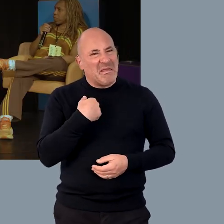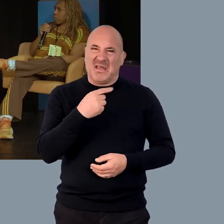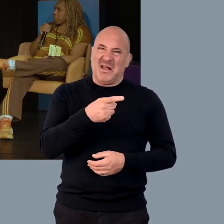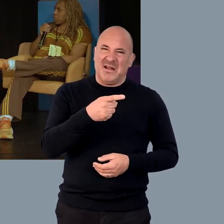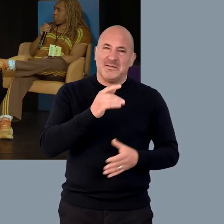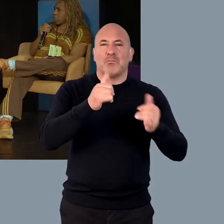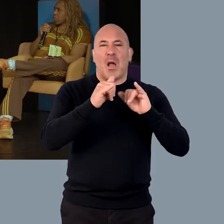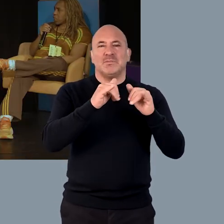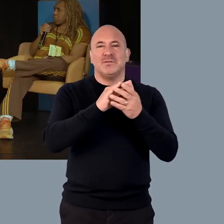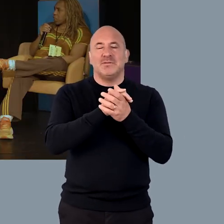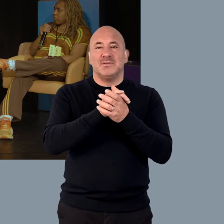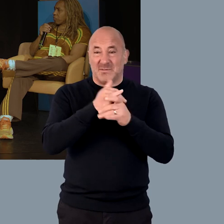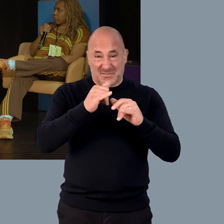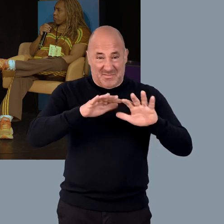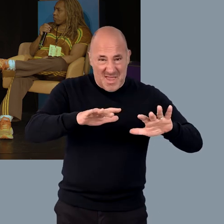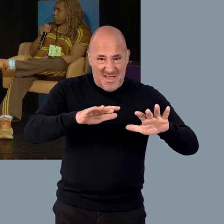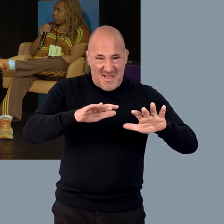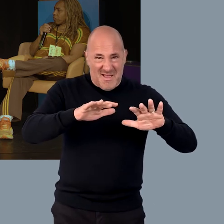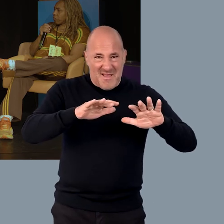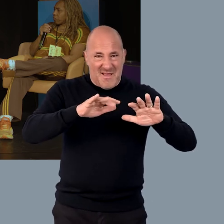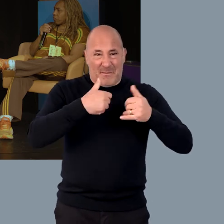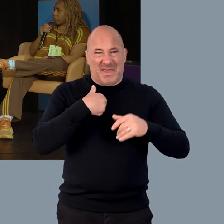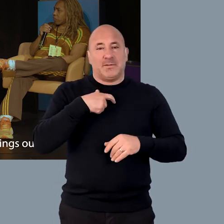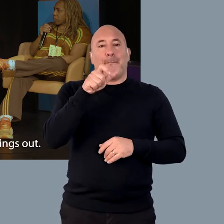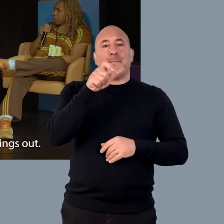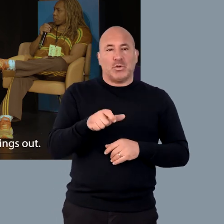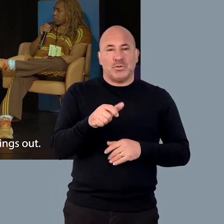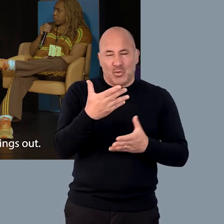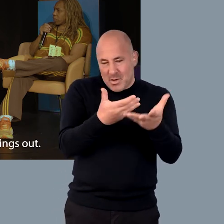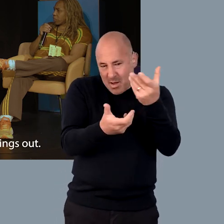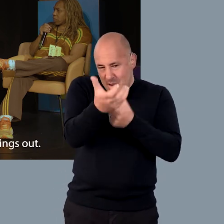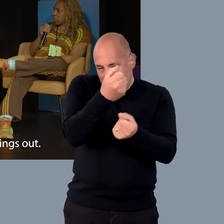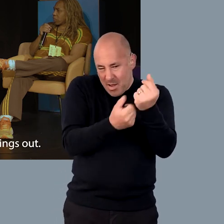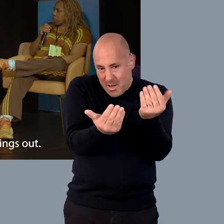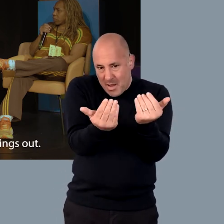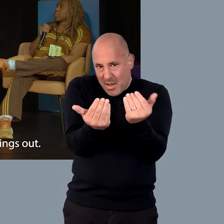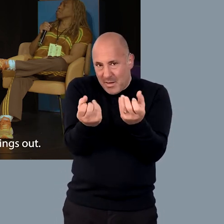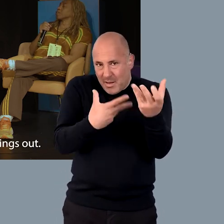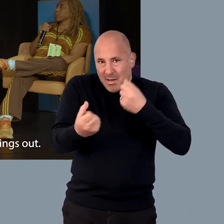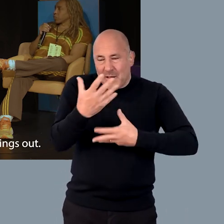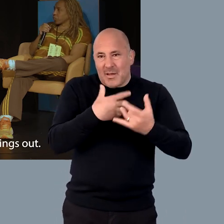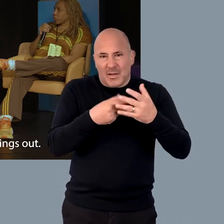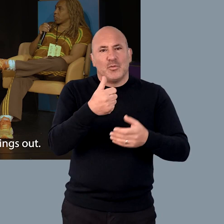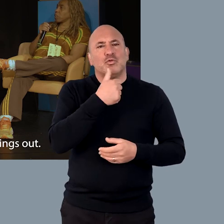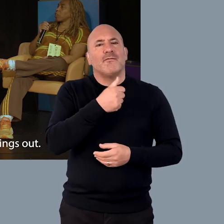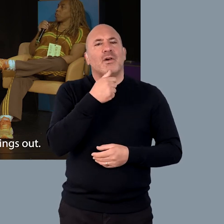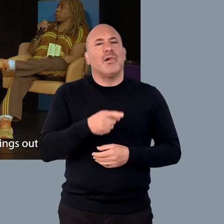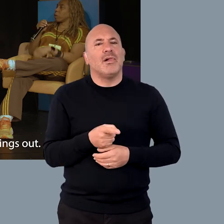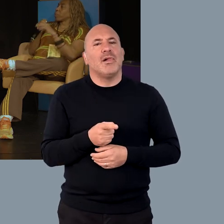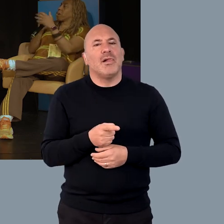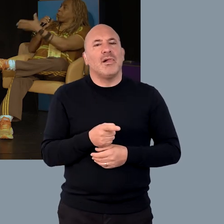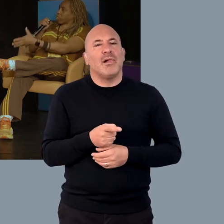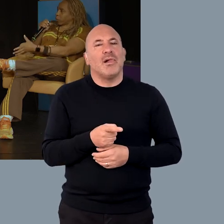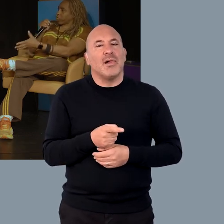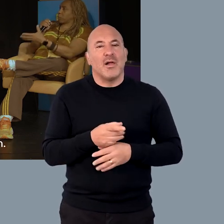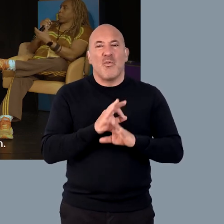yeah that yeah sometimes it's it's that it is there it's just then be someone who can then draw those things